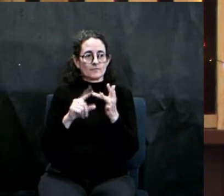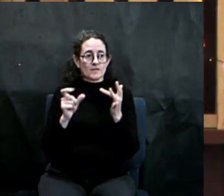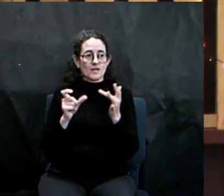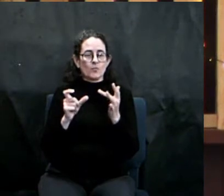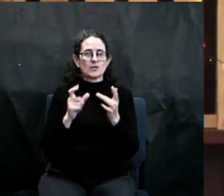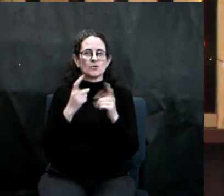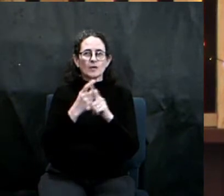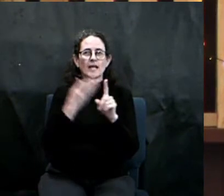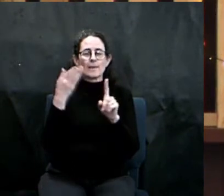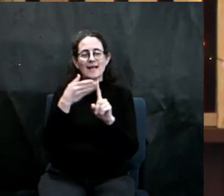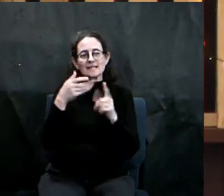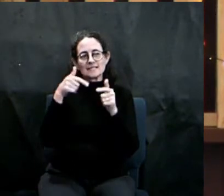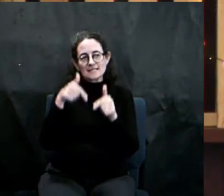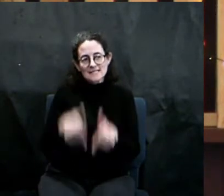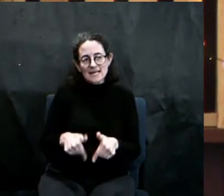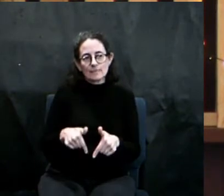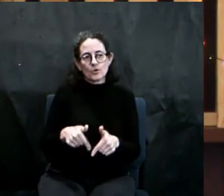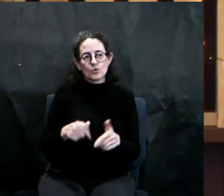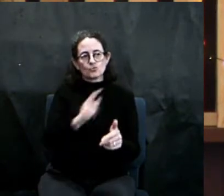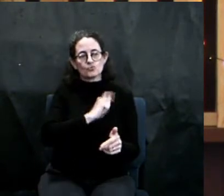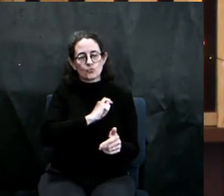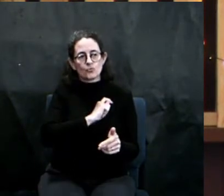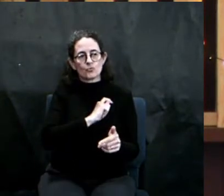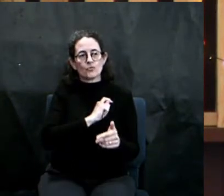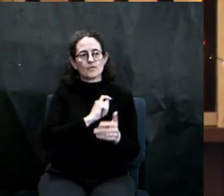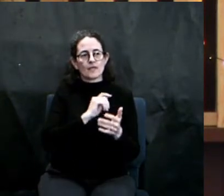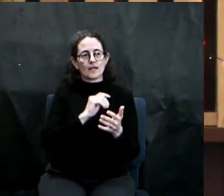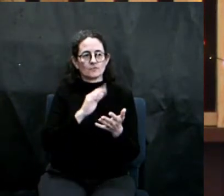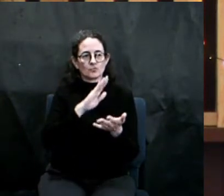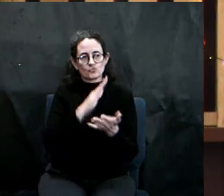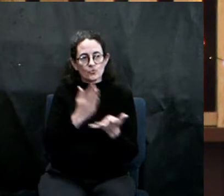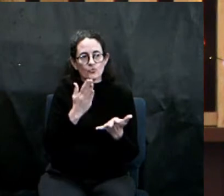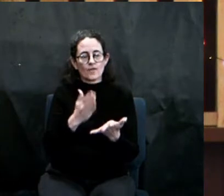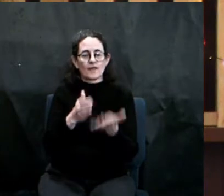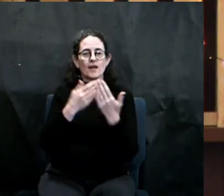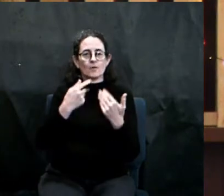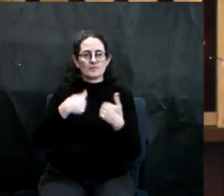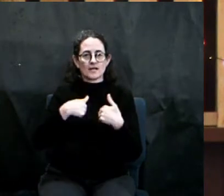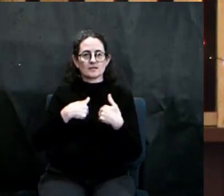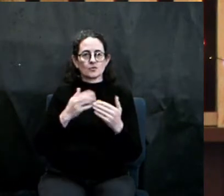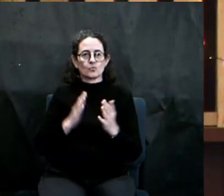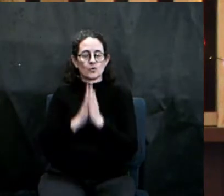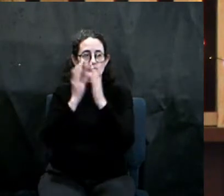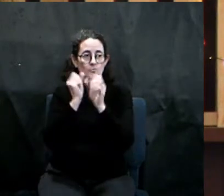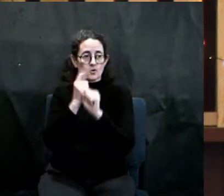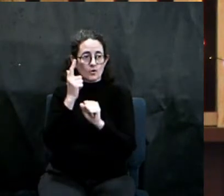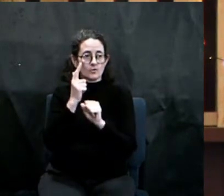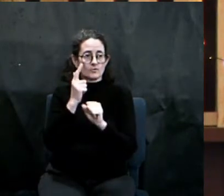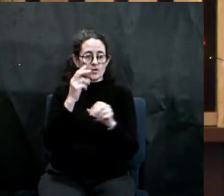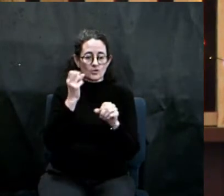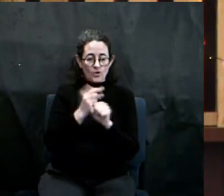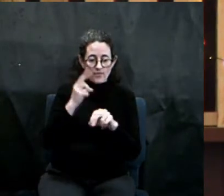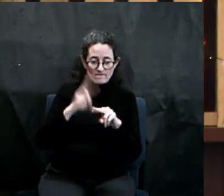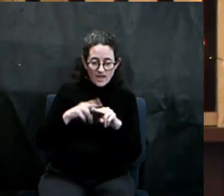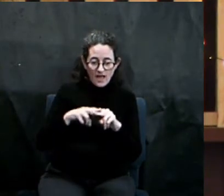truths that help us worship God, and we'll be drawing on all sorts of things to do with God the Creator, Christ the Son, the Holy Spirit. What does it mean to be